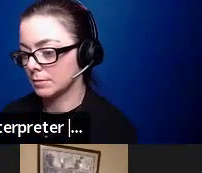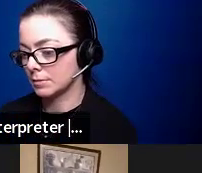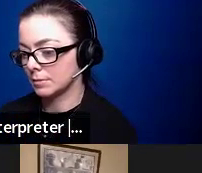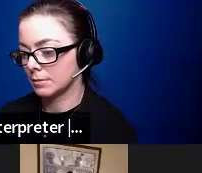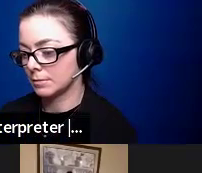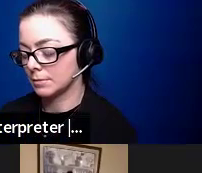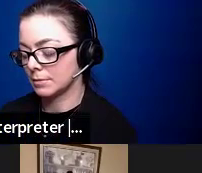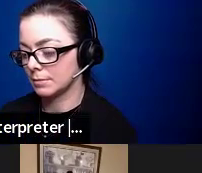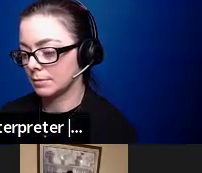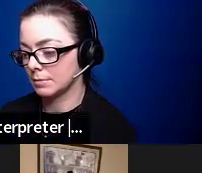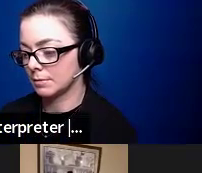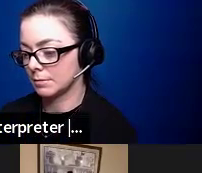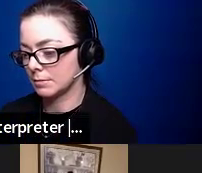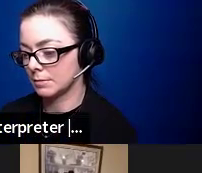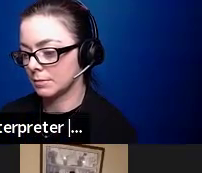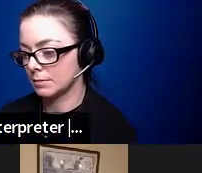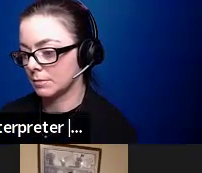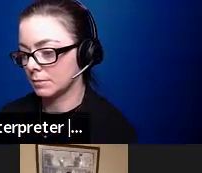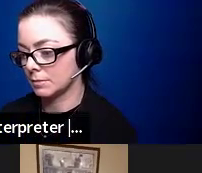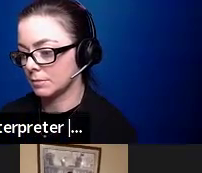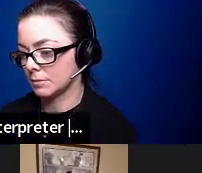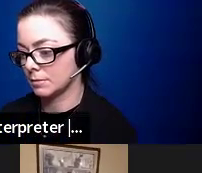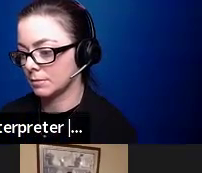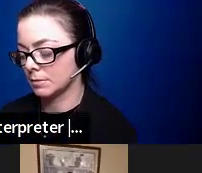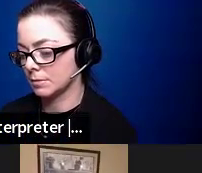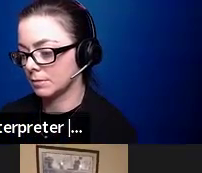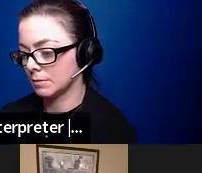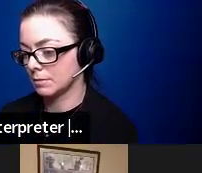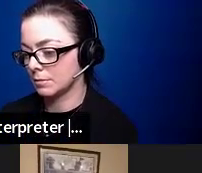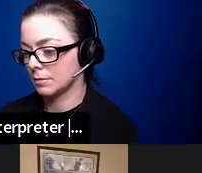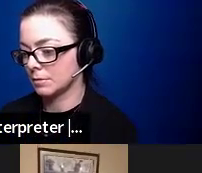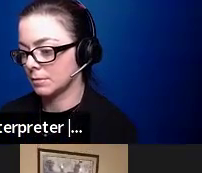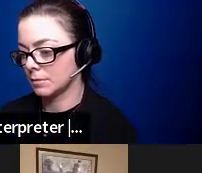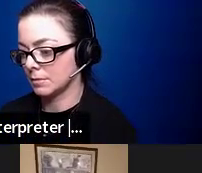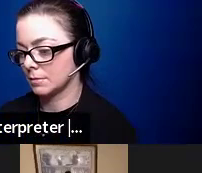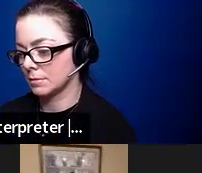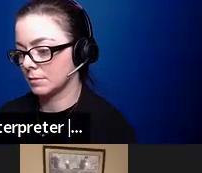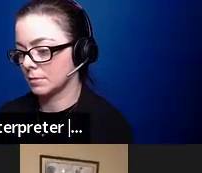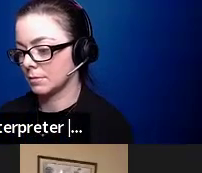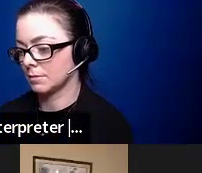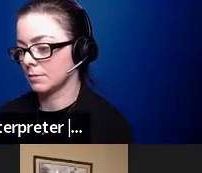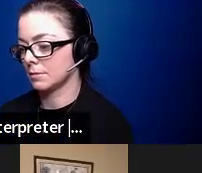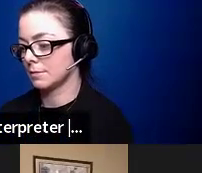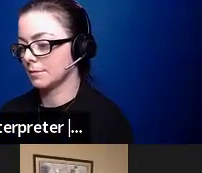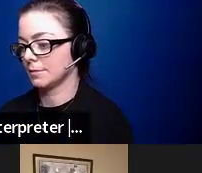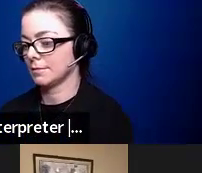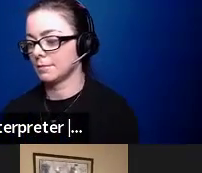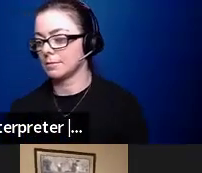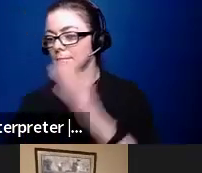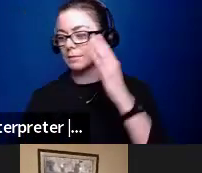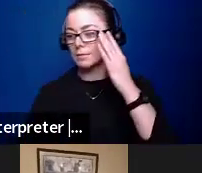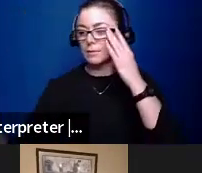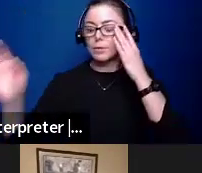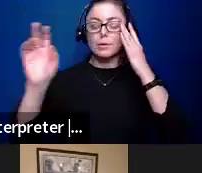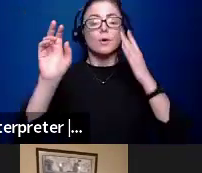Hello, thank you for having me. I just wanted to speak on past situations. So